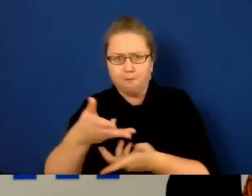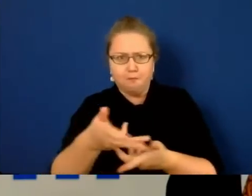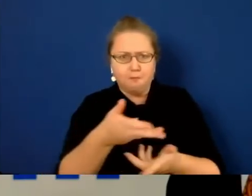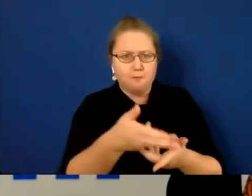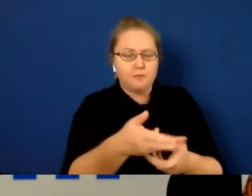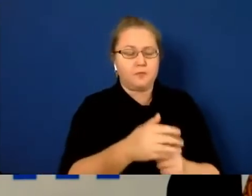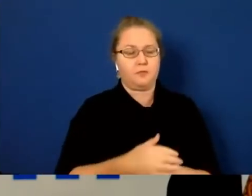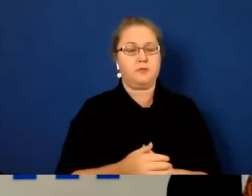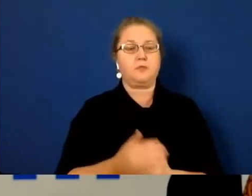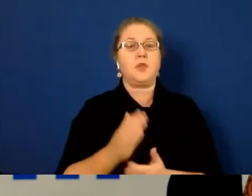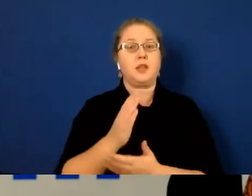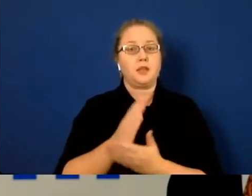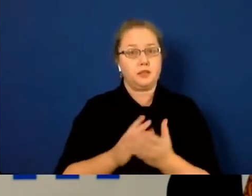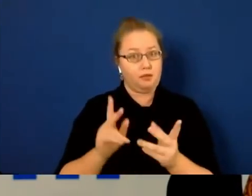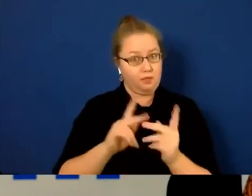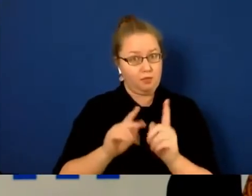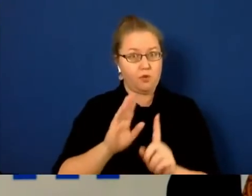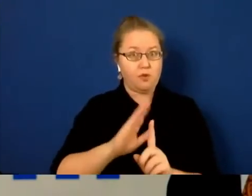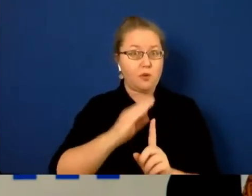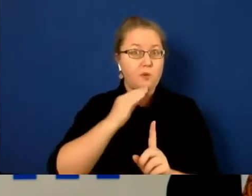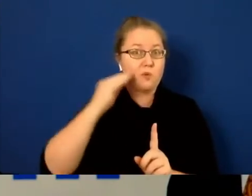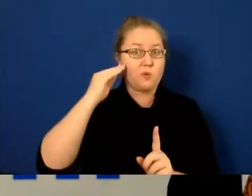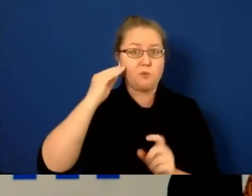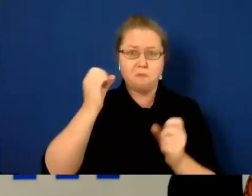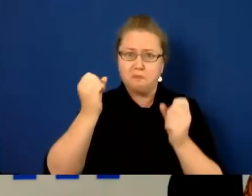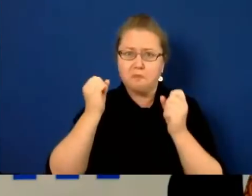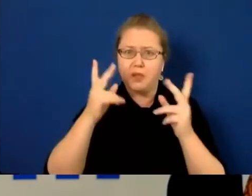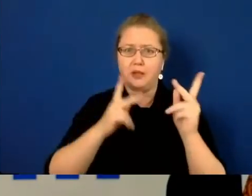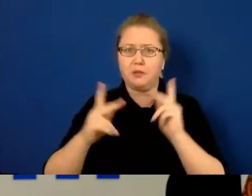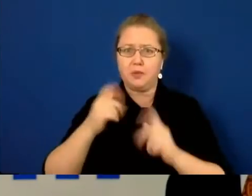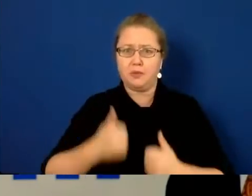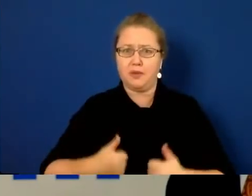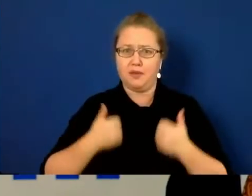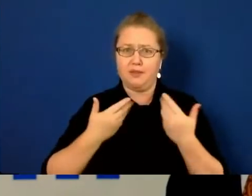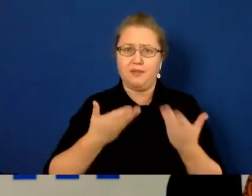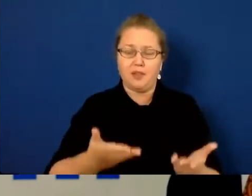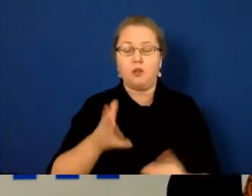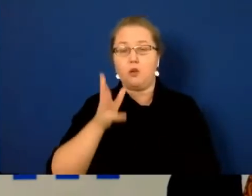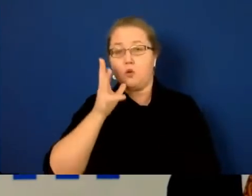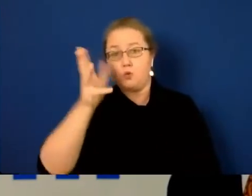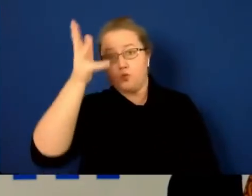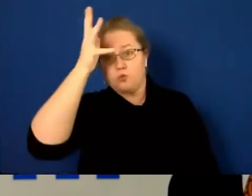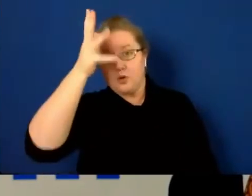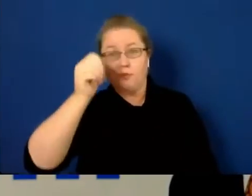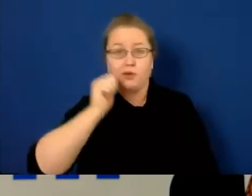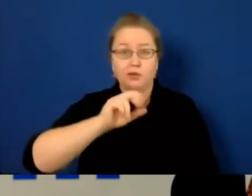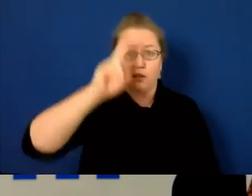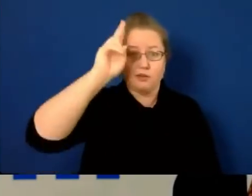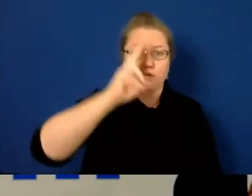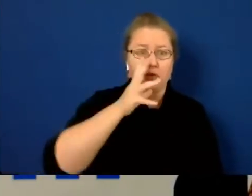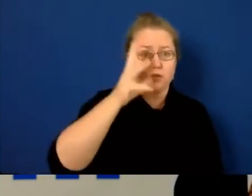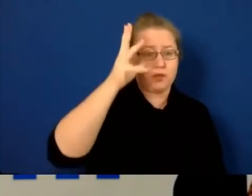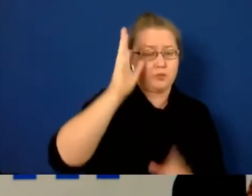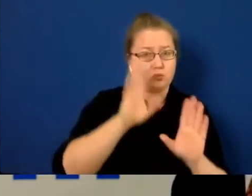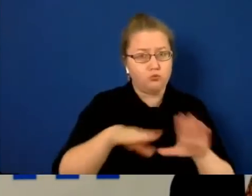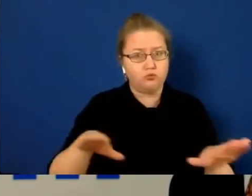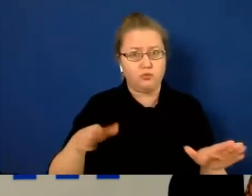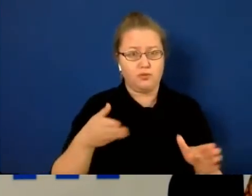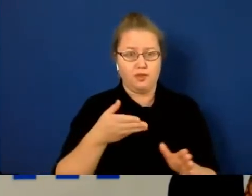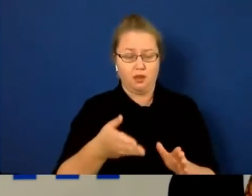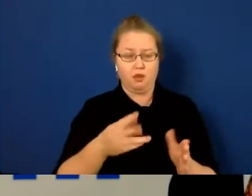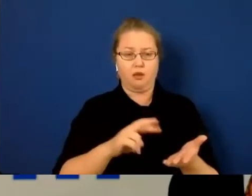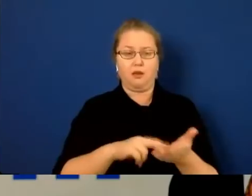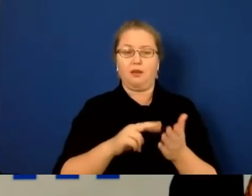weeks we've seen cases here. So this is a strong recommendation from myself and from Fraser Health that we need to